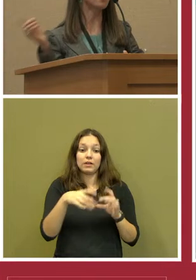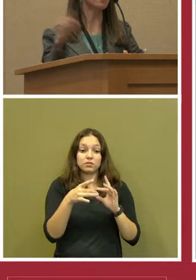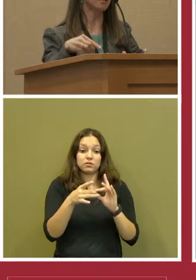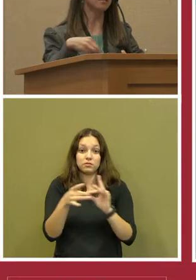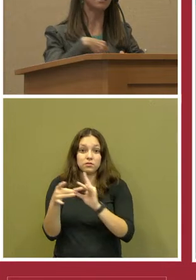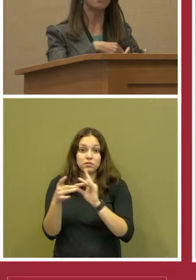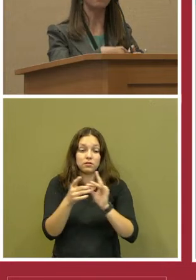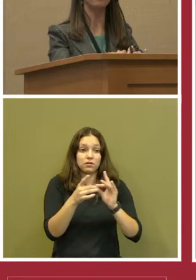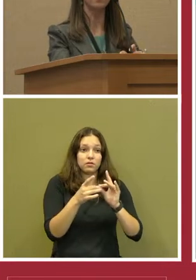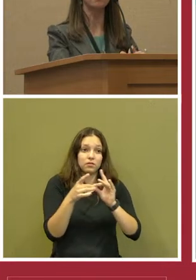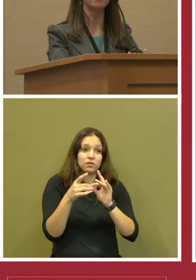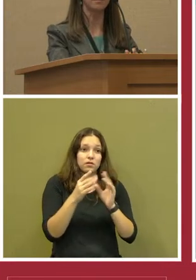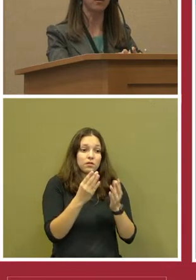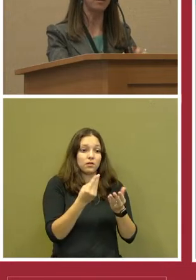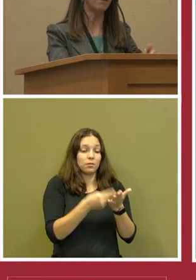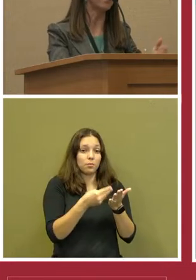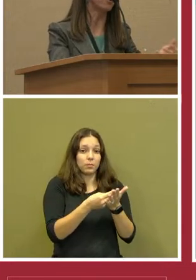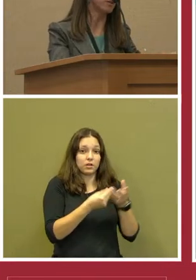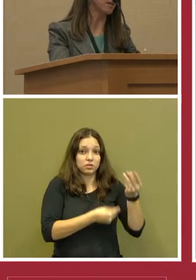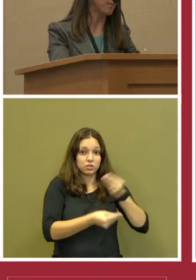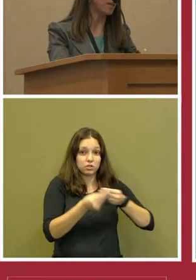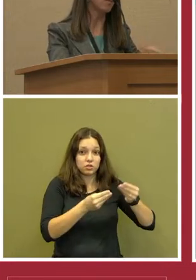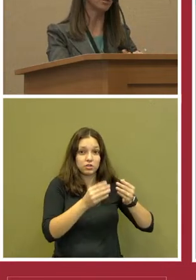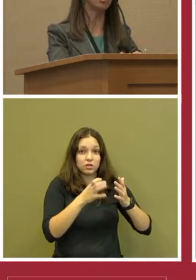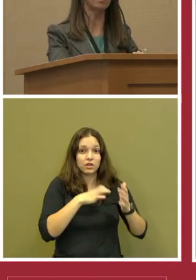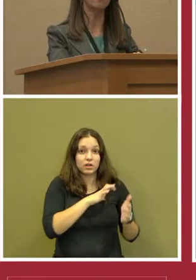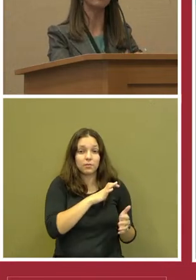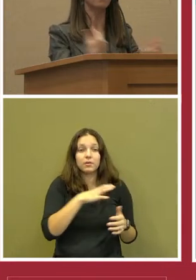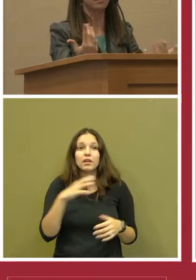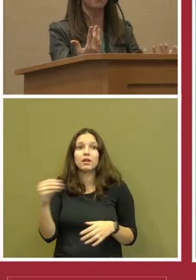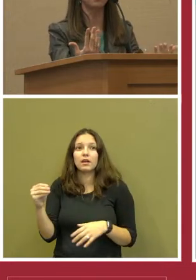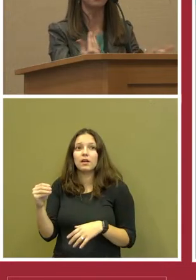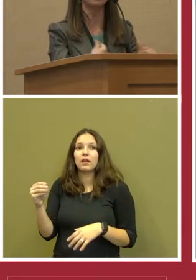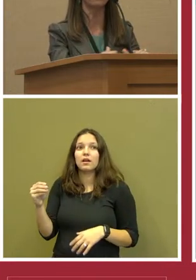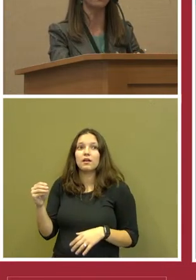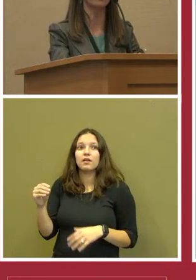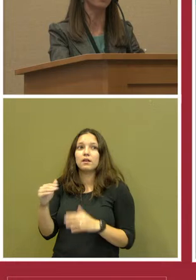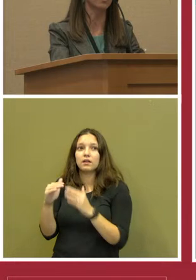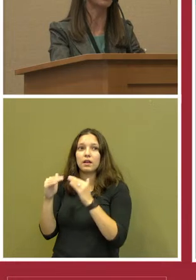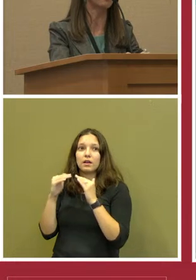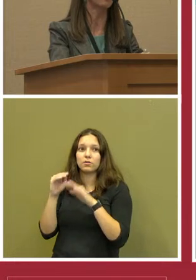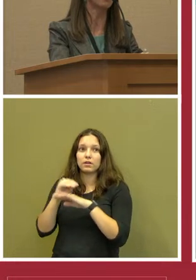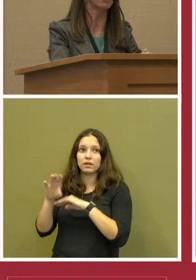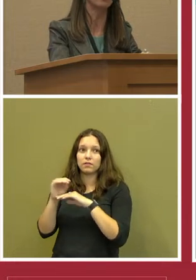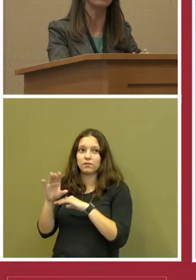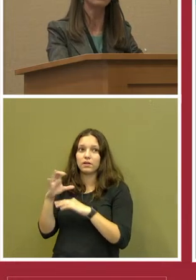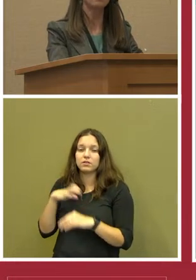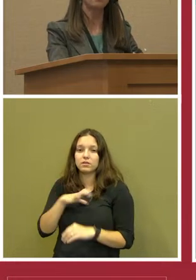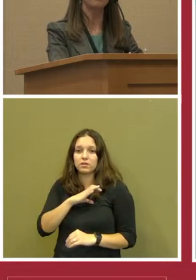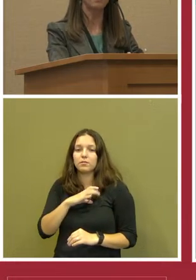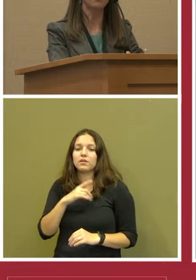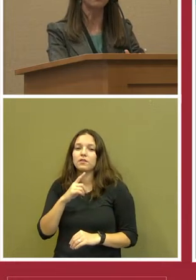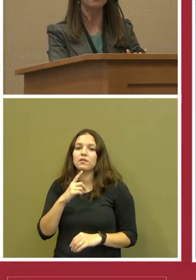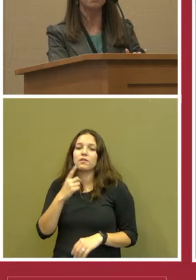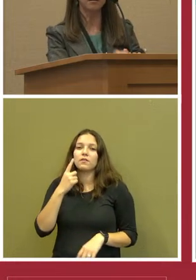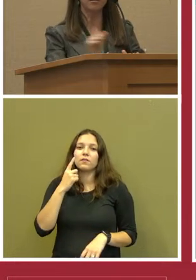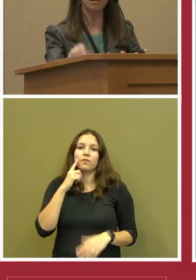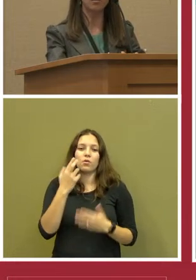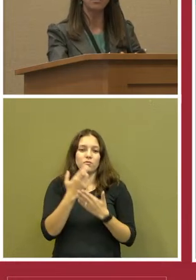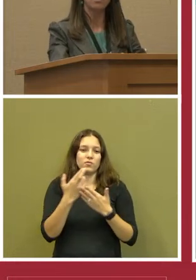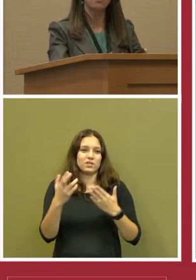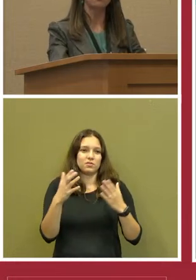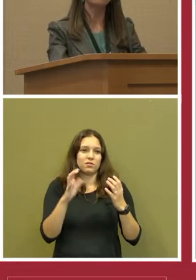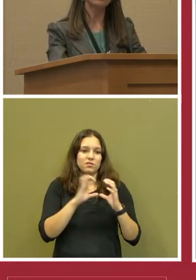committee and the equity advisory committee, which makes a lot of sense as far as resource allocation and an equity lens there.